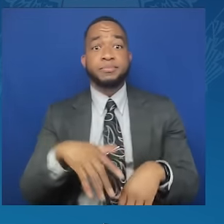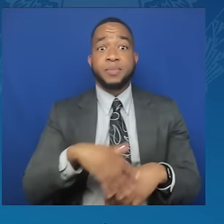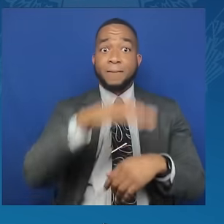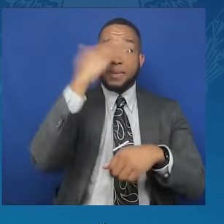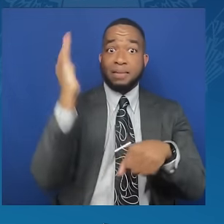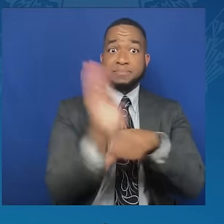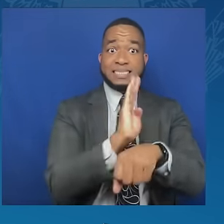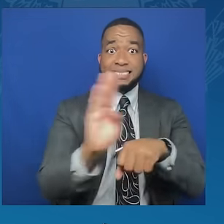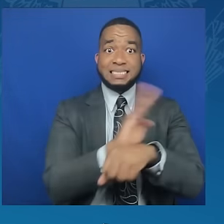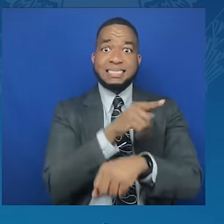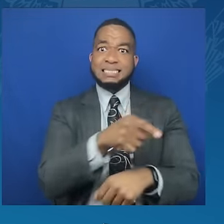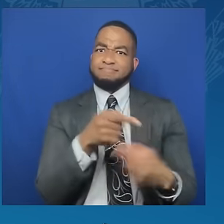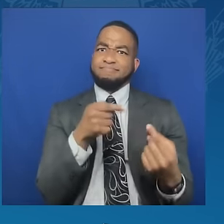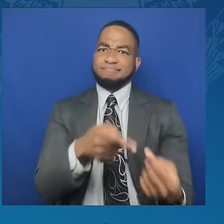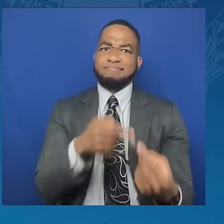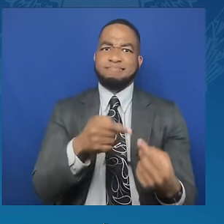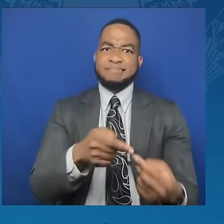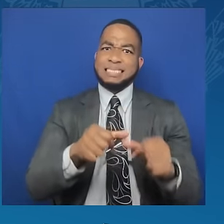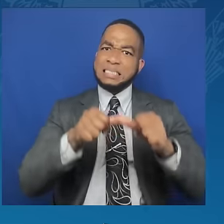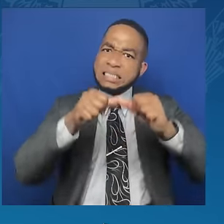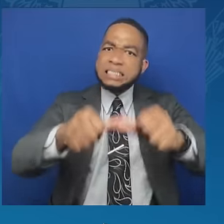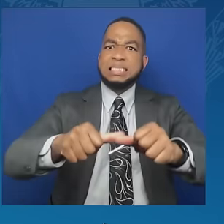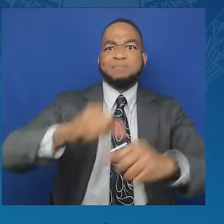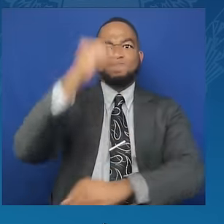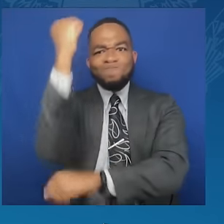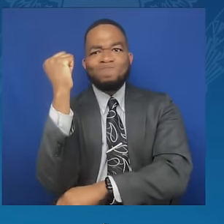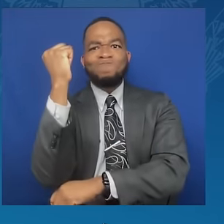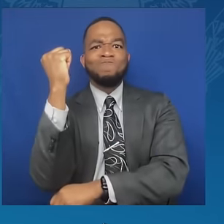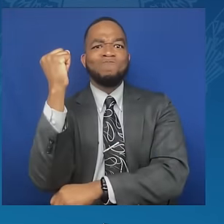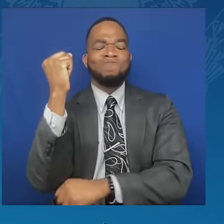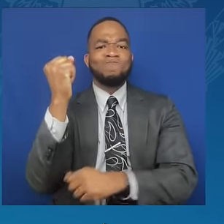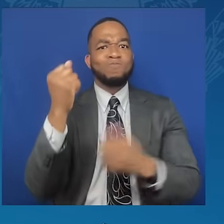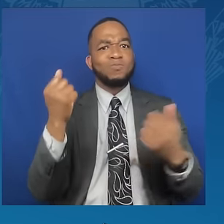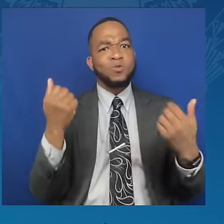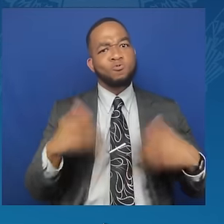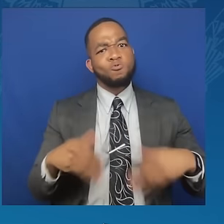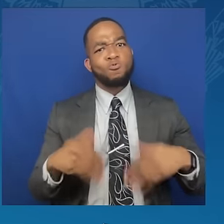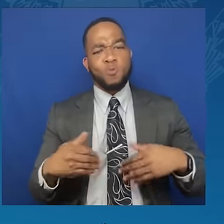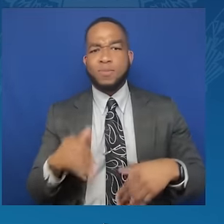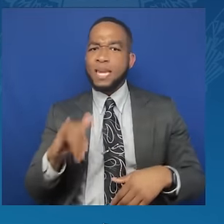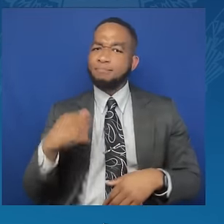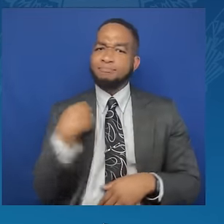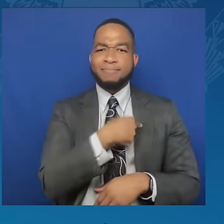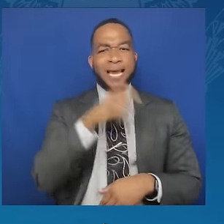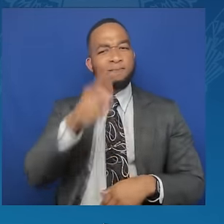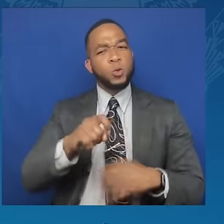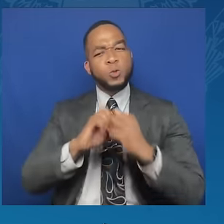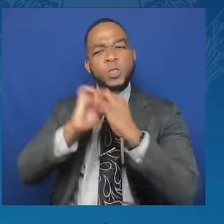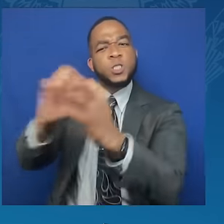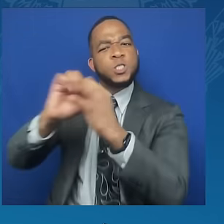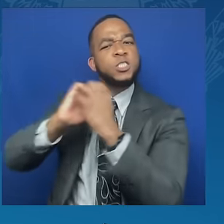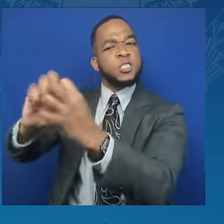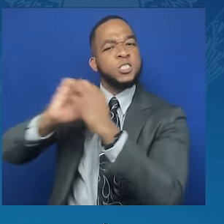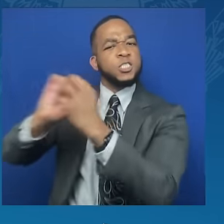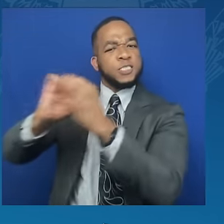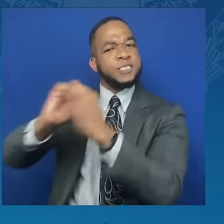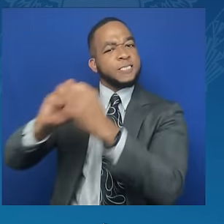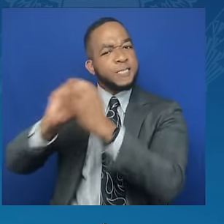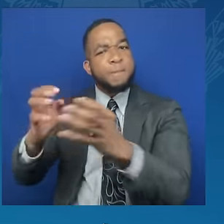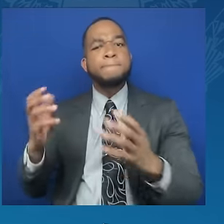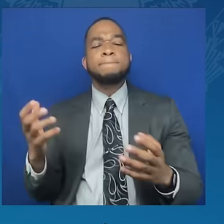a better nation for the generations to come, whether it's lifting up our nation's HBCUs